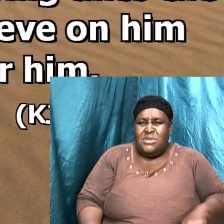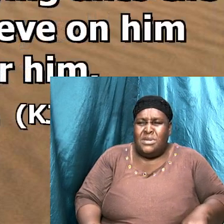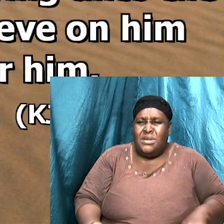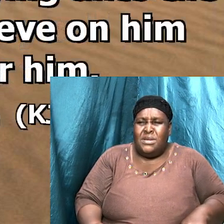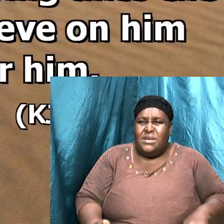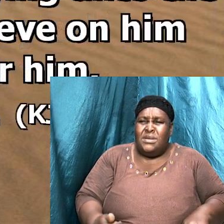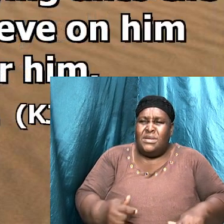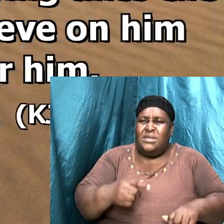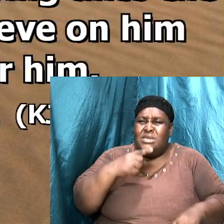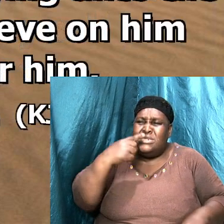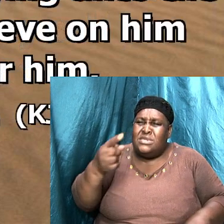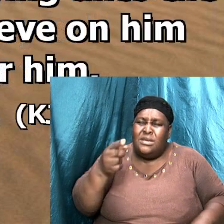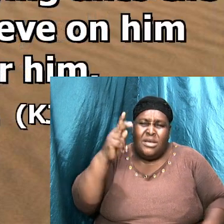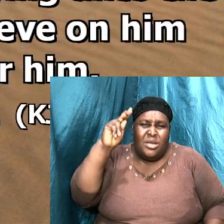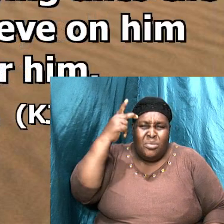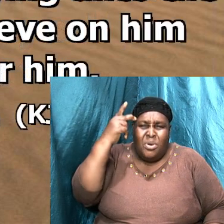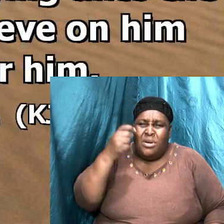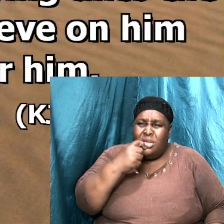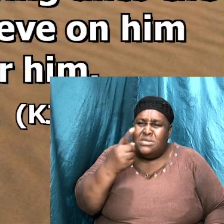Then Paul,